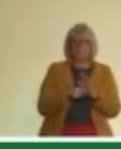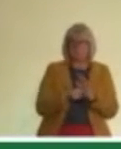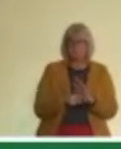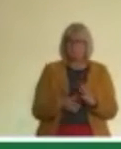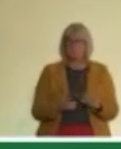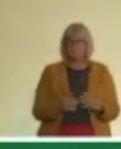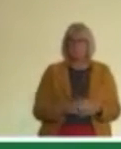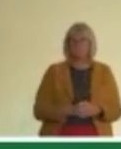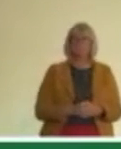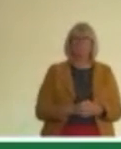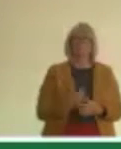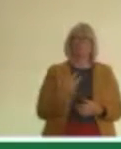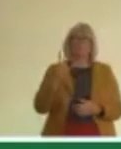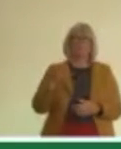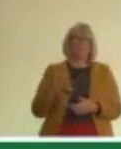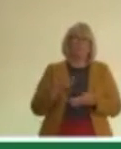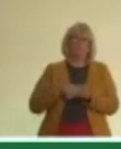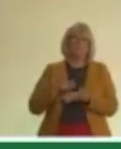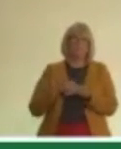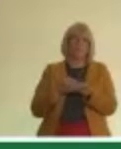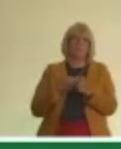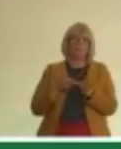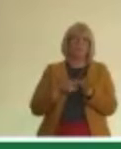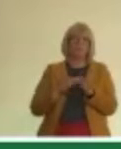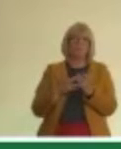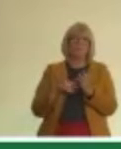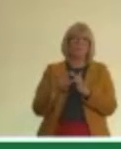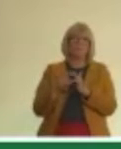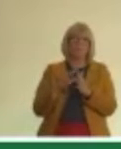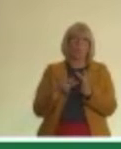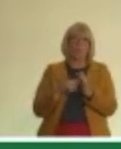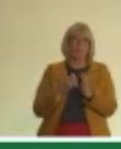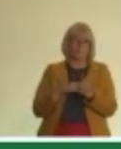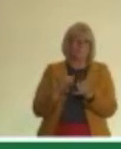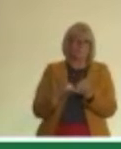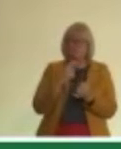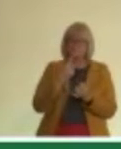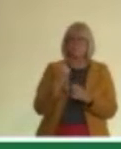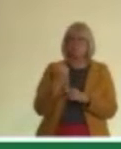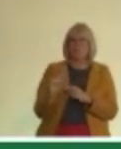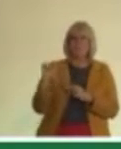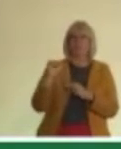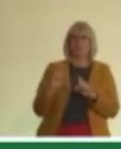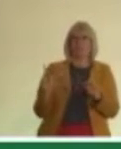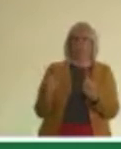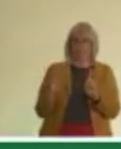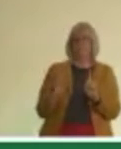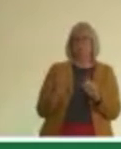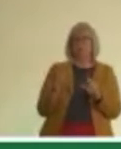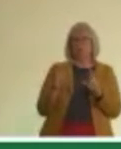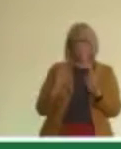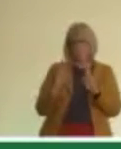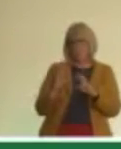thinker, Raymond Williams, he said, "To be truly radical is to make hope possible, not